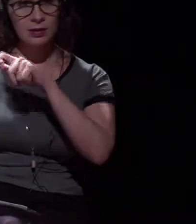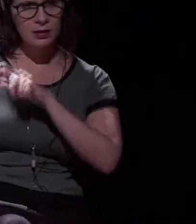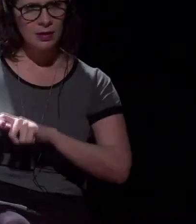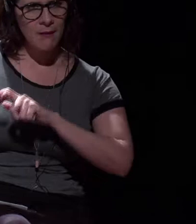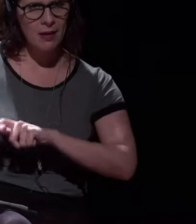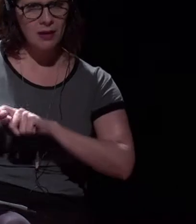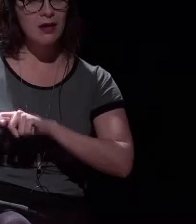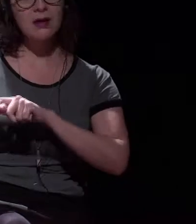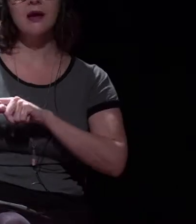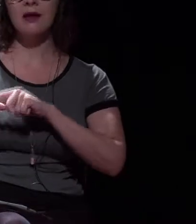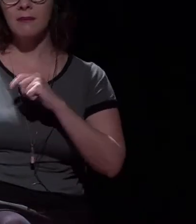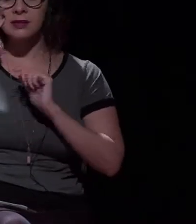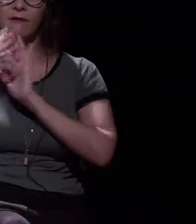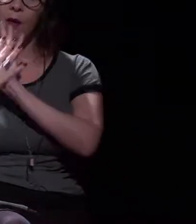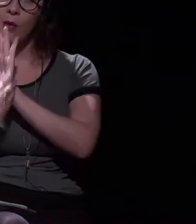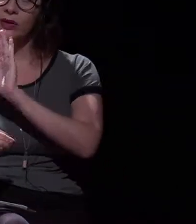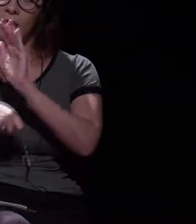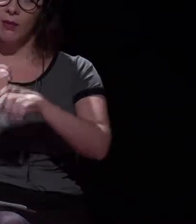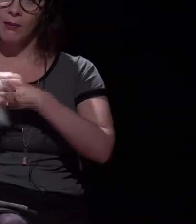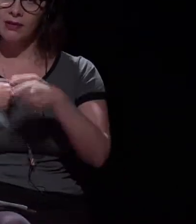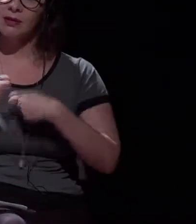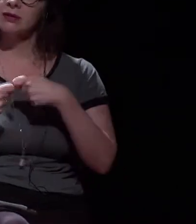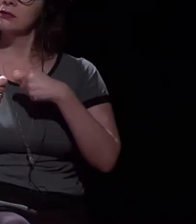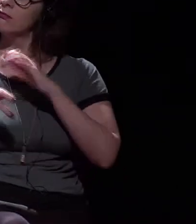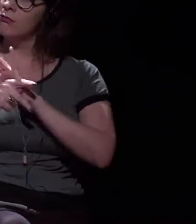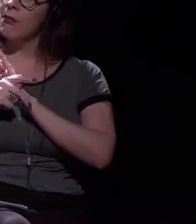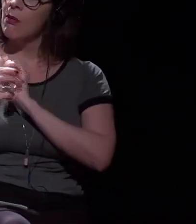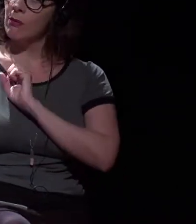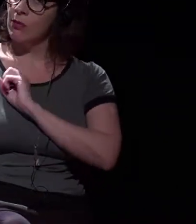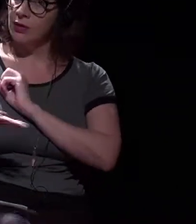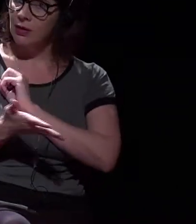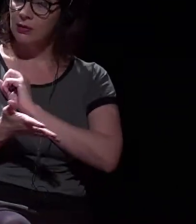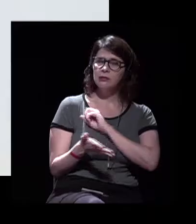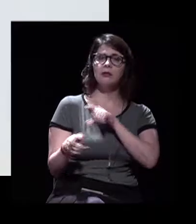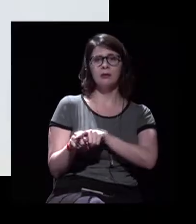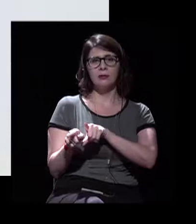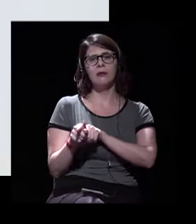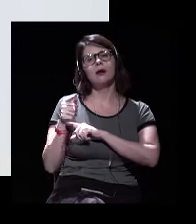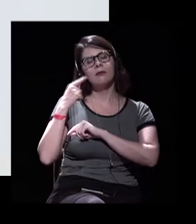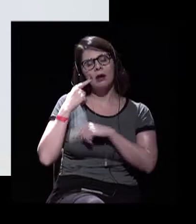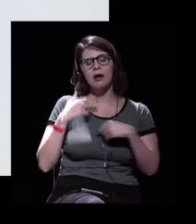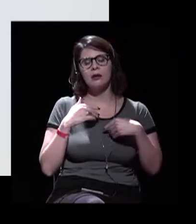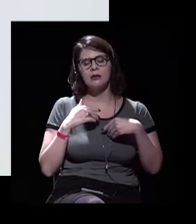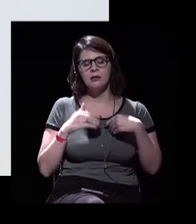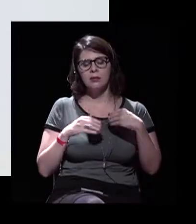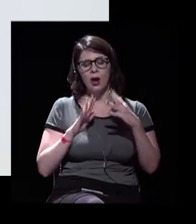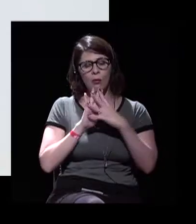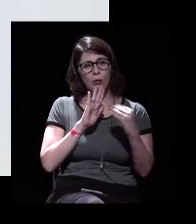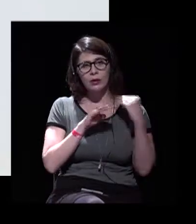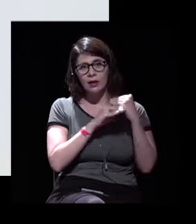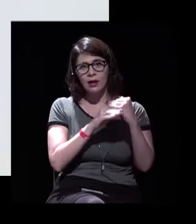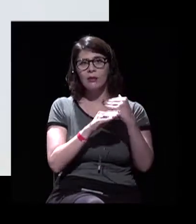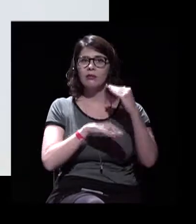being eliminated by the implementation of developmentalist models, would only be perpetuated and maintained by them. André